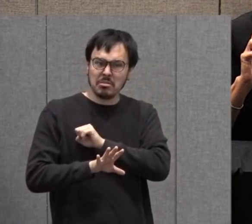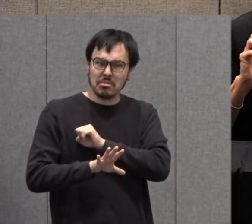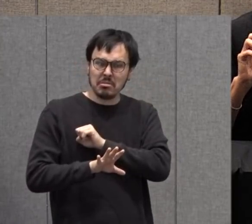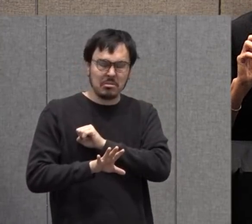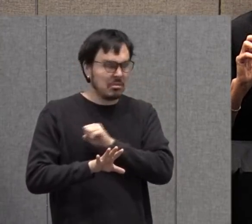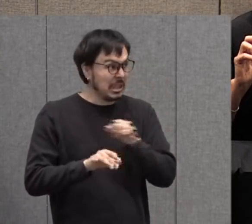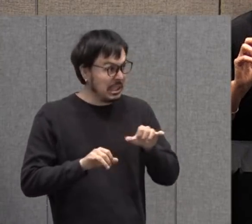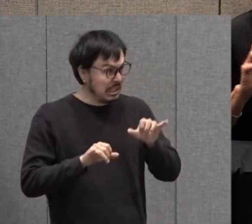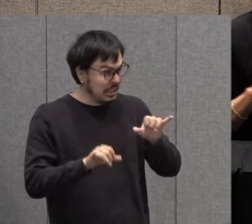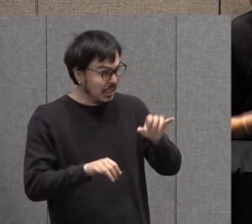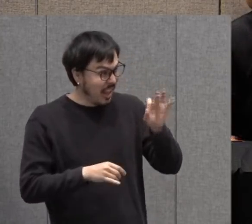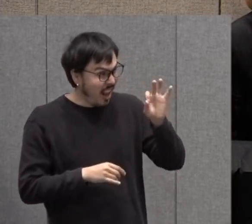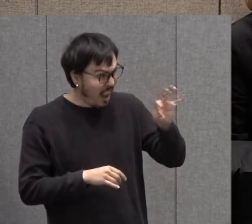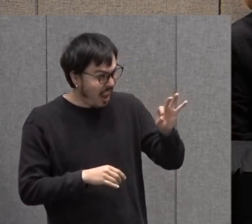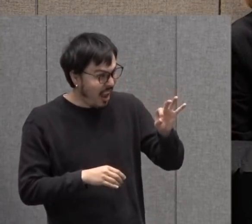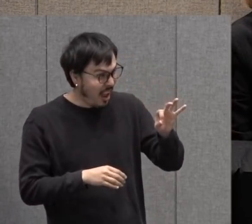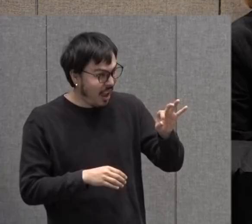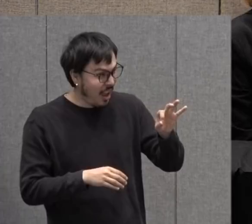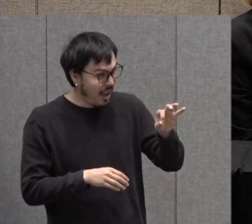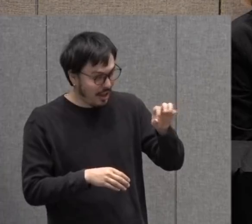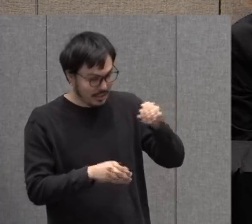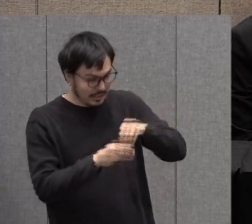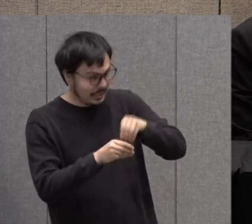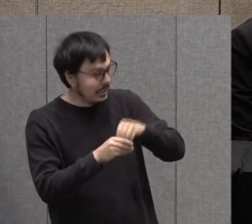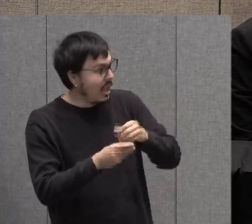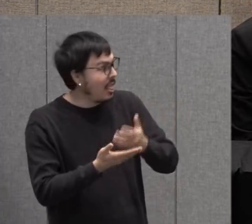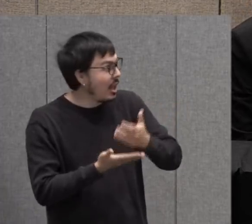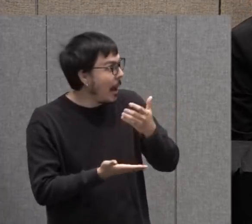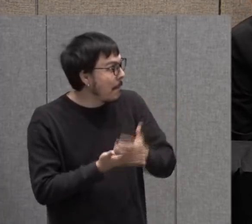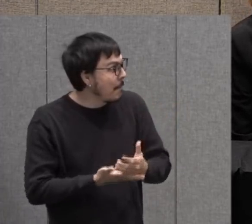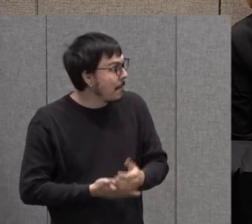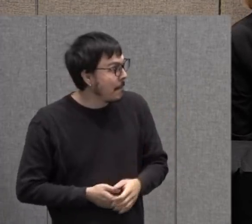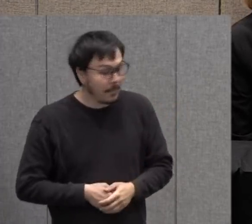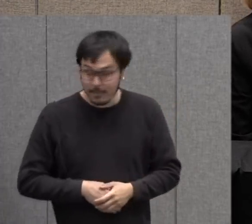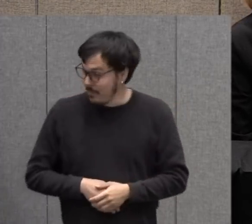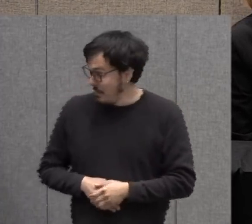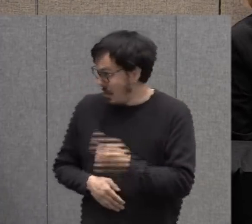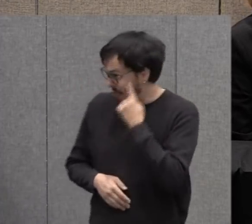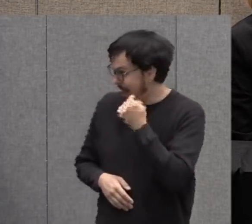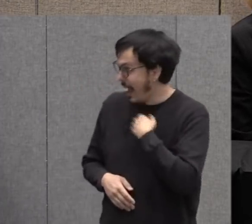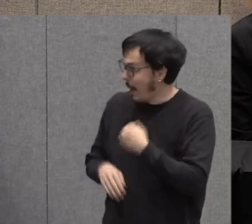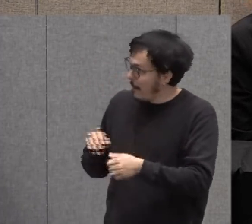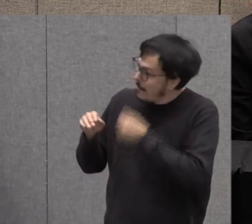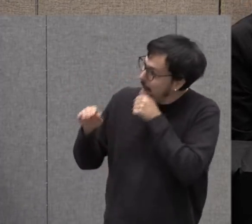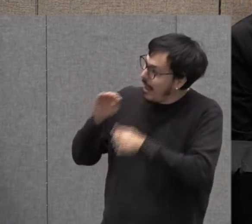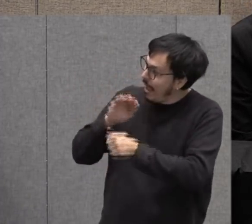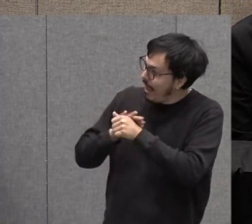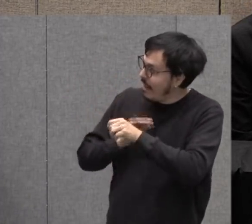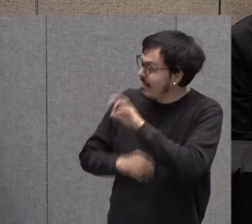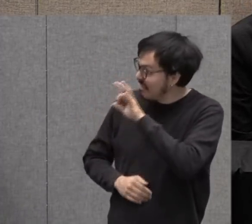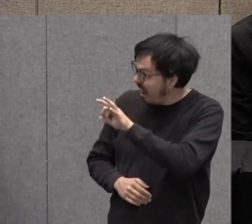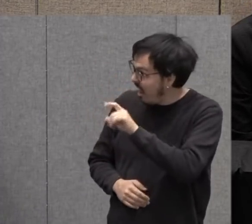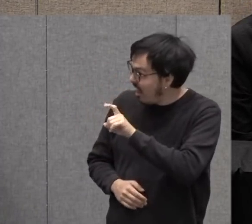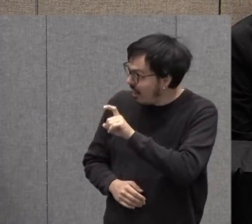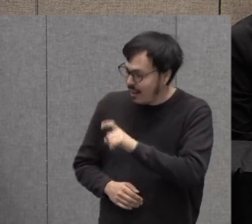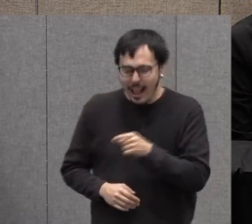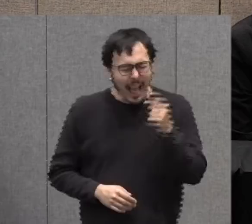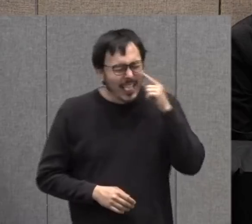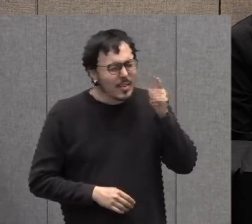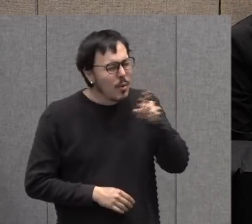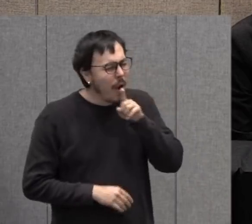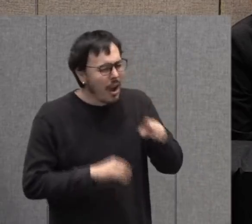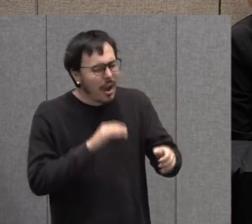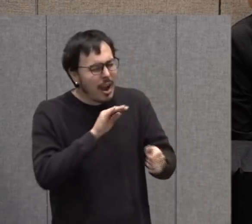are still 9 cotton balls inside the container. You think I'm hiding 9? I think you are hiding